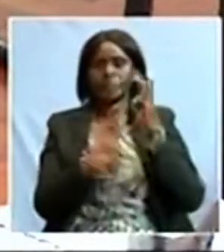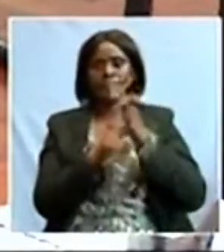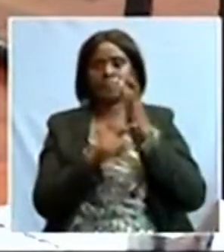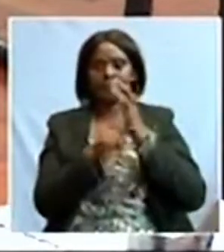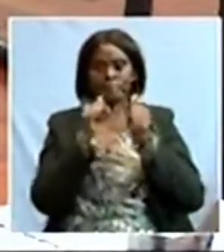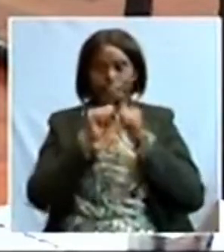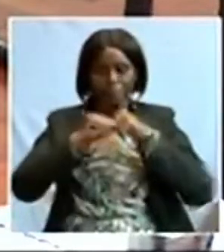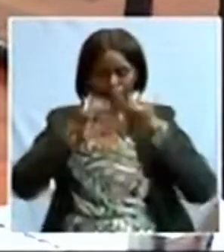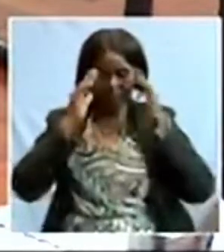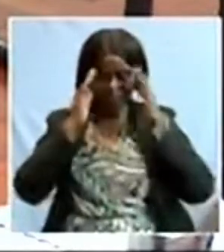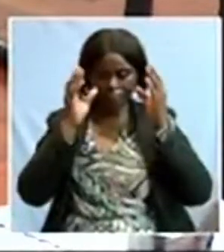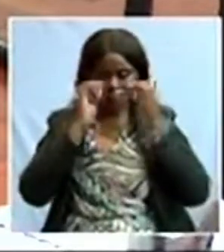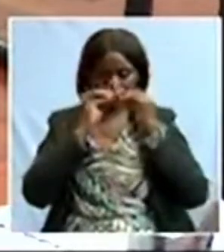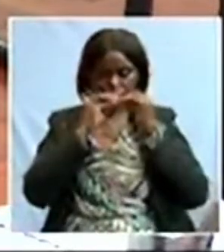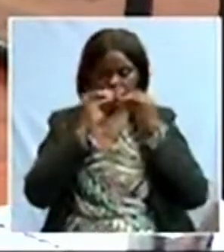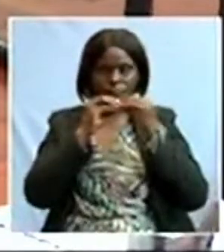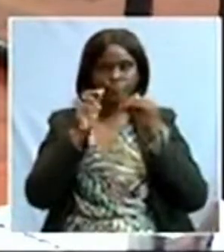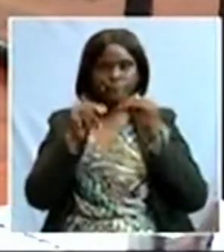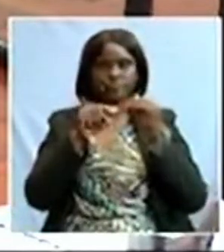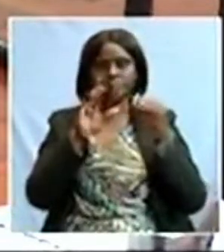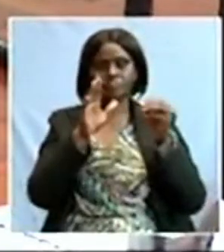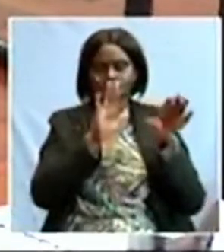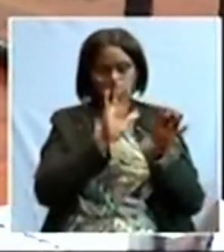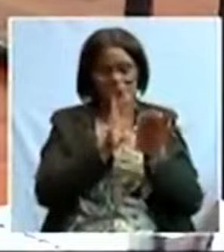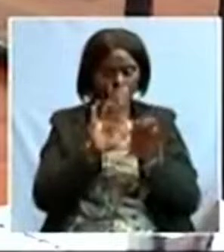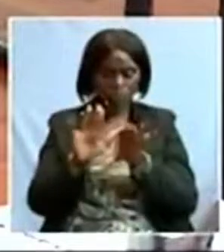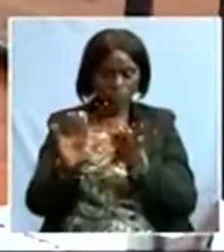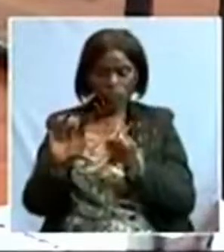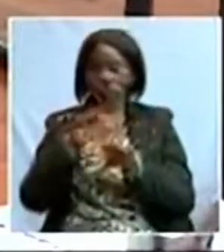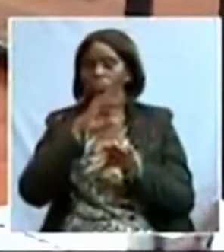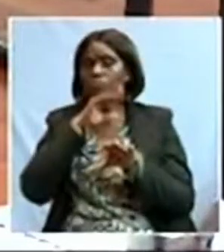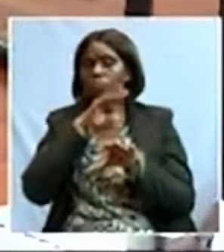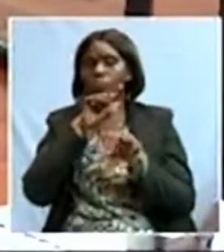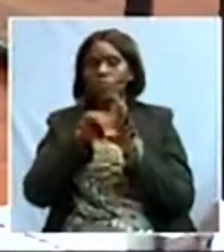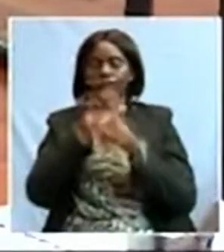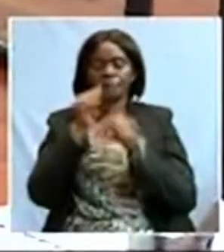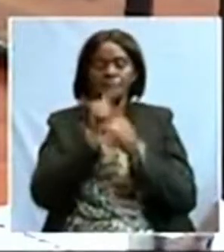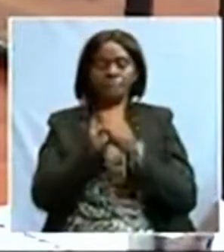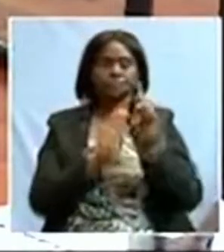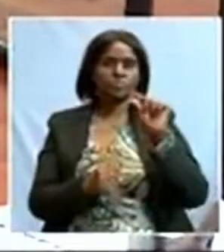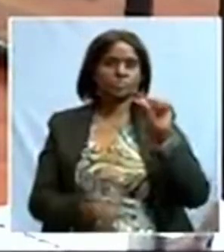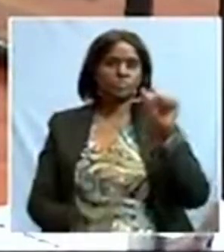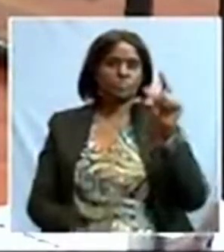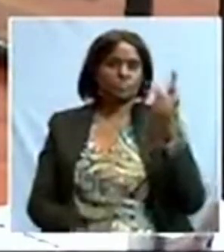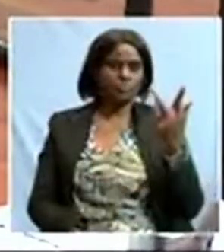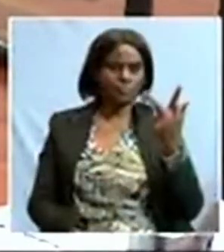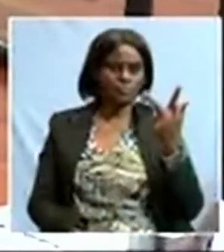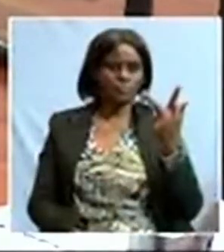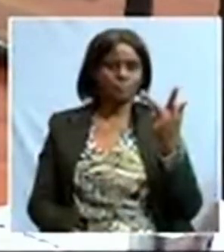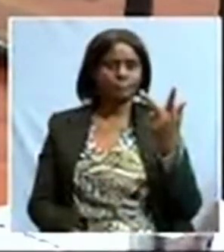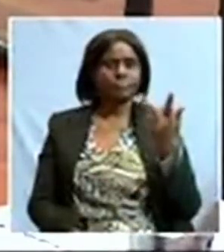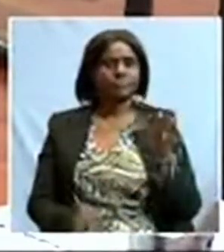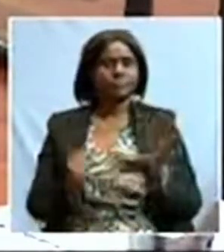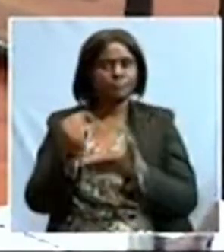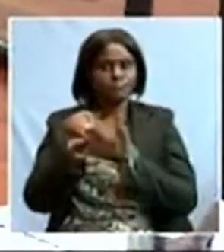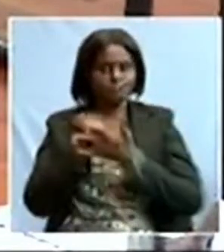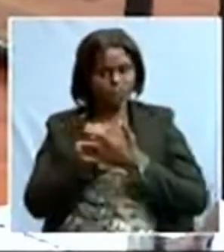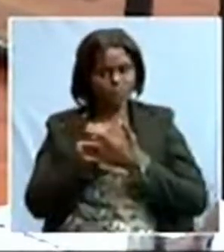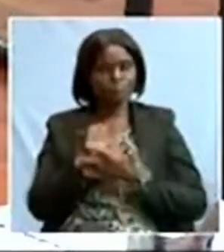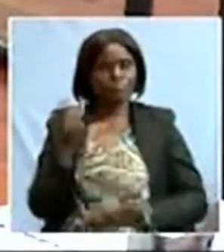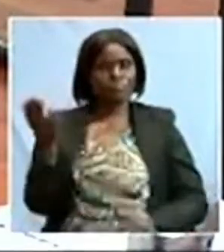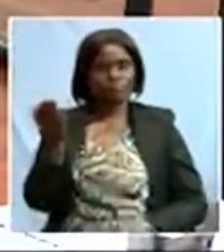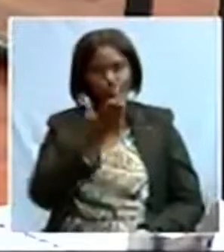because we concentrated much on the portal patching and waste management in the year 2023. I seek the indulgence of my